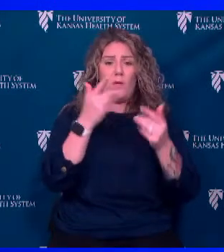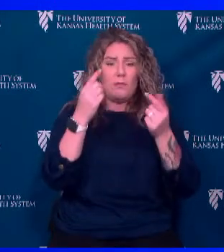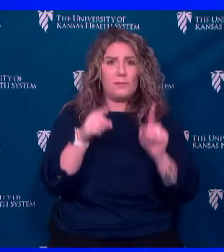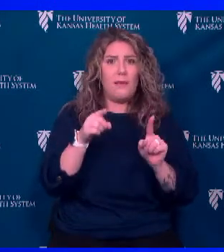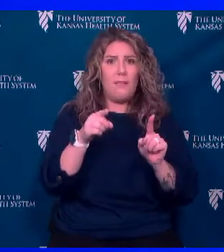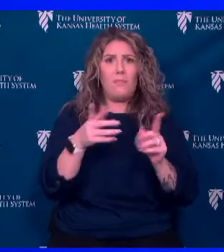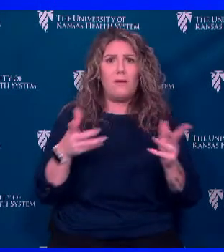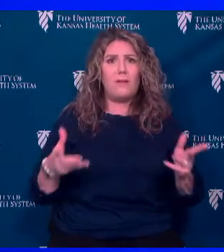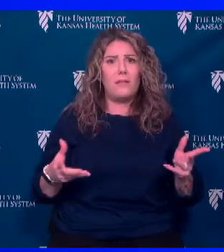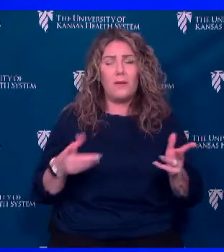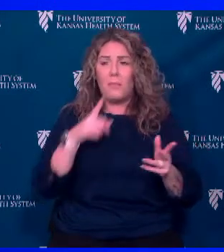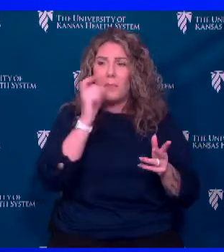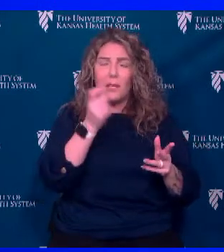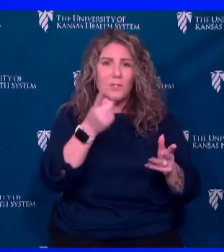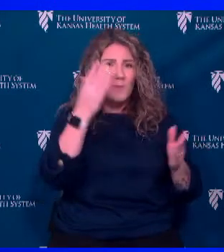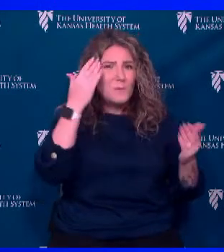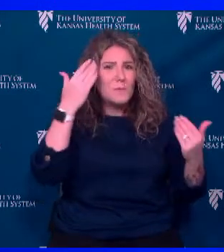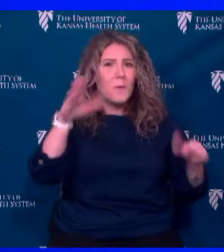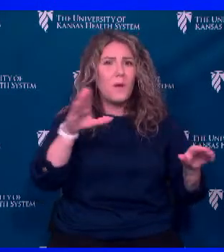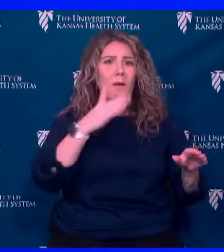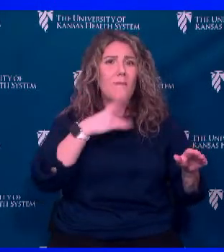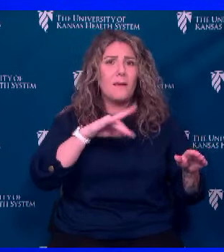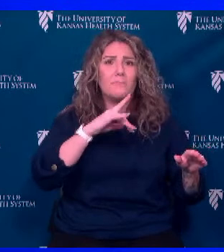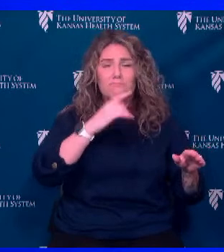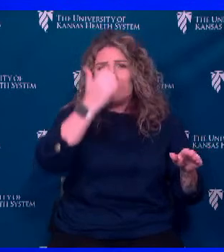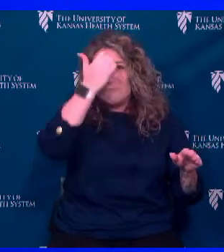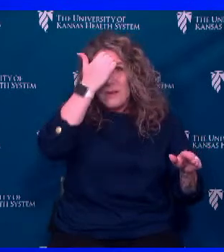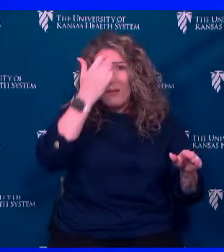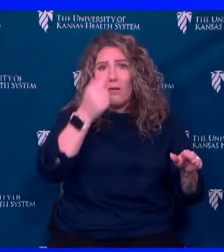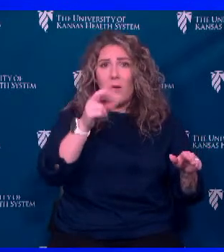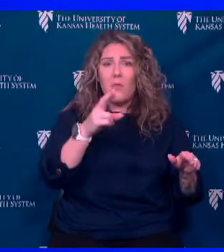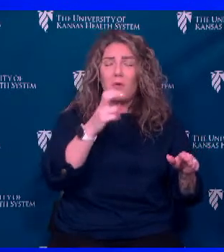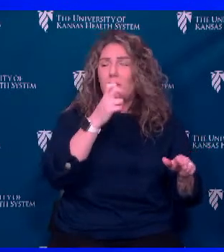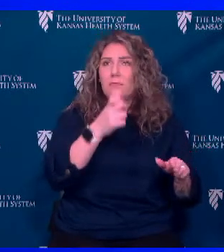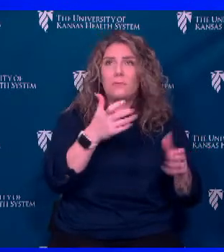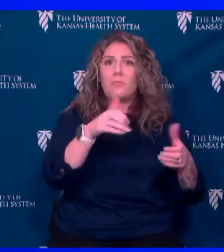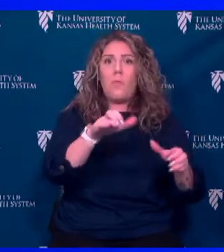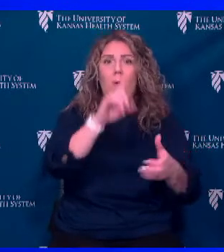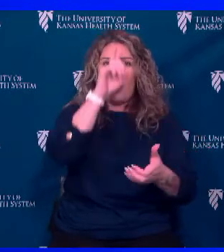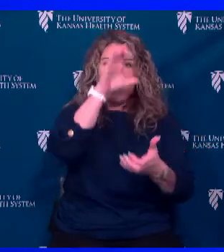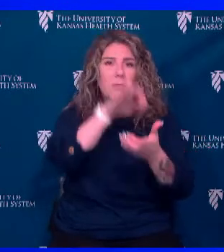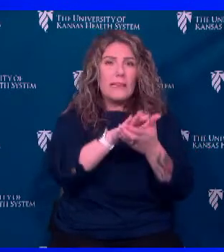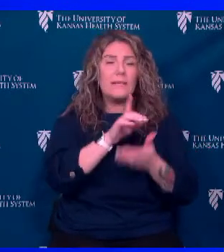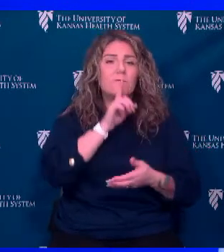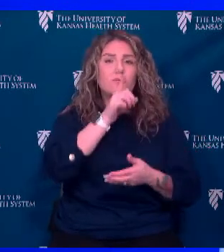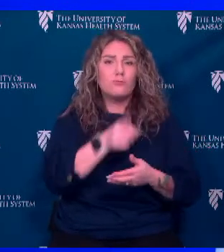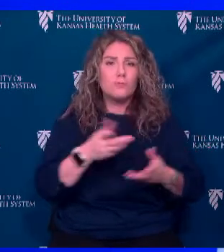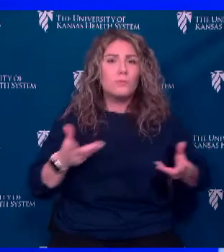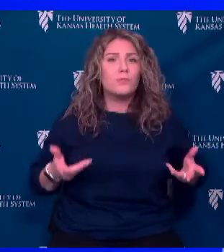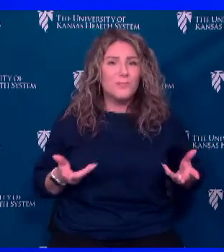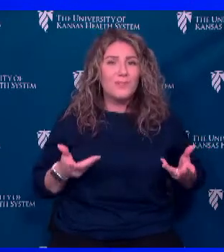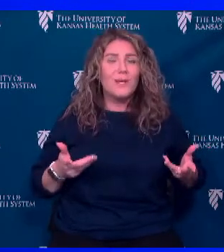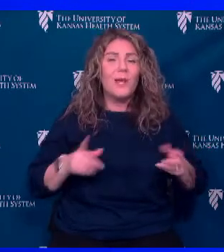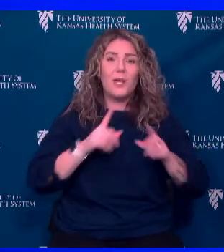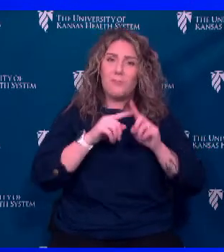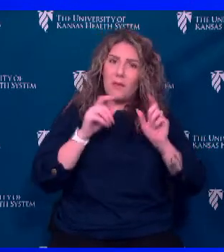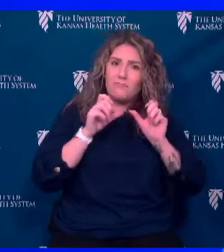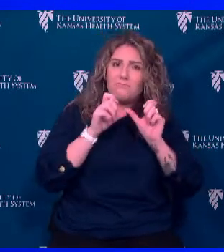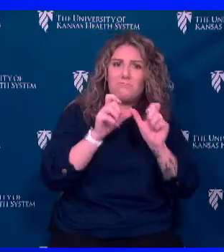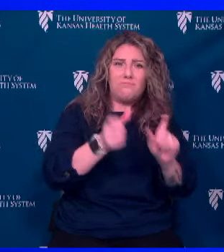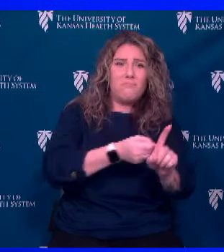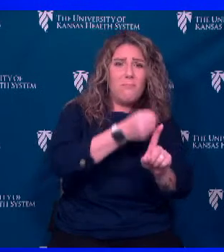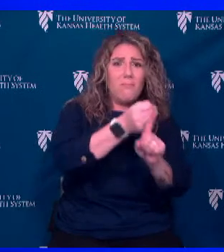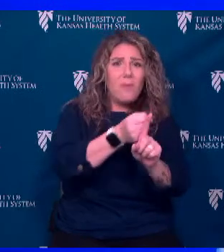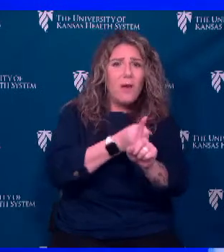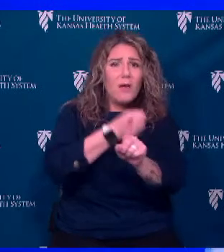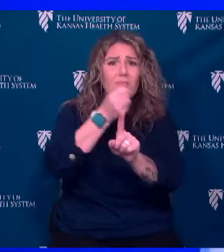either because you just don't know and are ignorant, or you really don't want to believe what the truth is. But it does continue to hit us, and it's